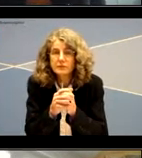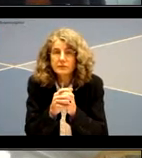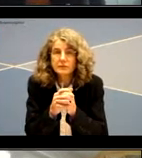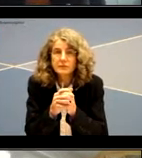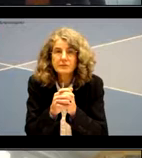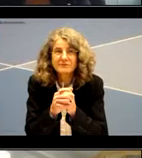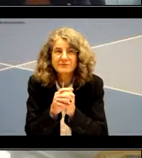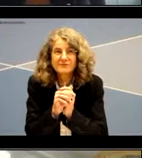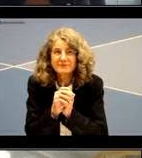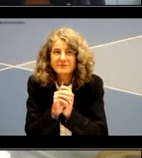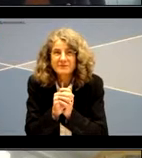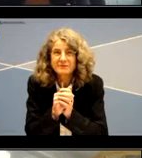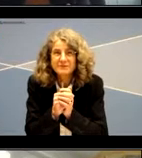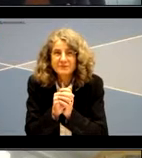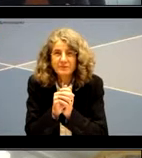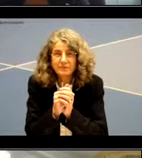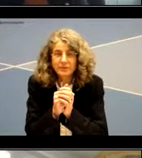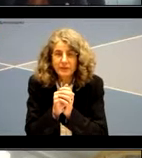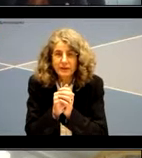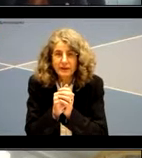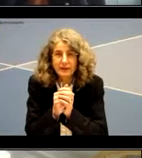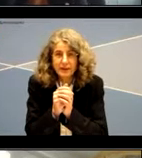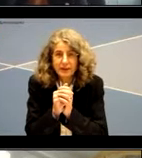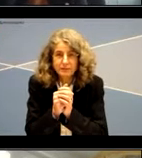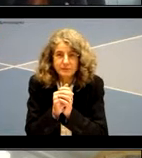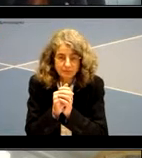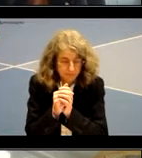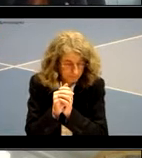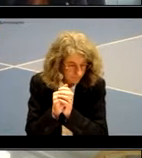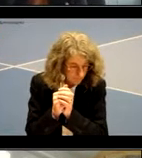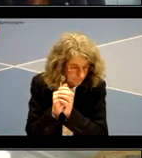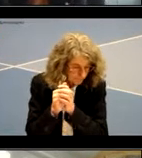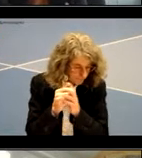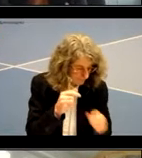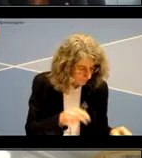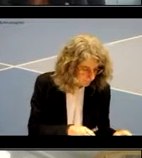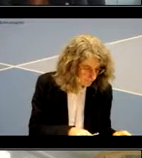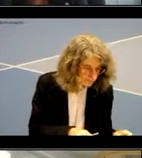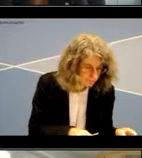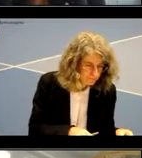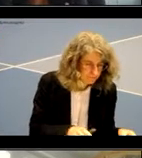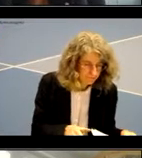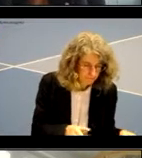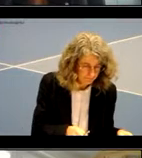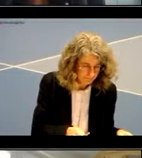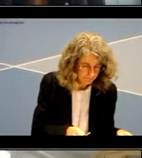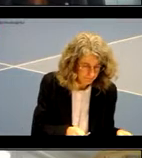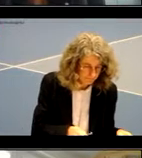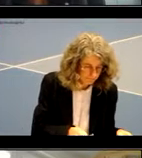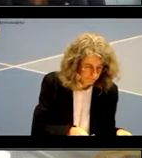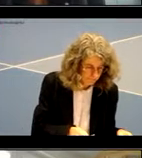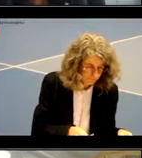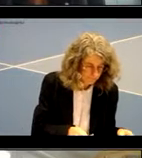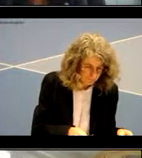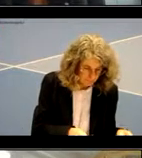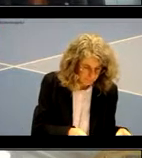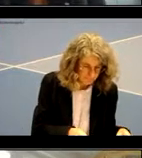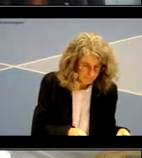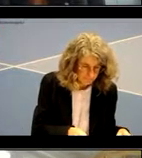For the Joneses, we concluded, I think, that they should be informed directly, as Adele and also